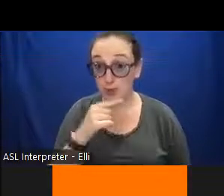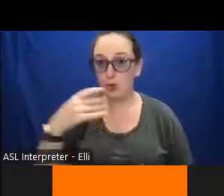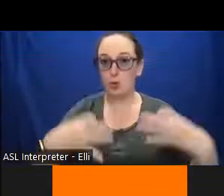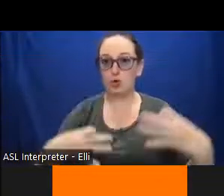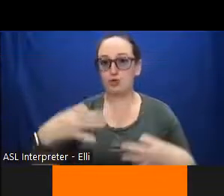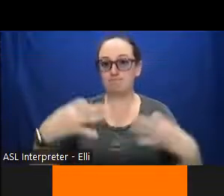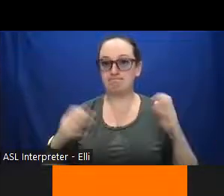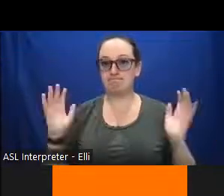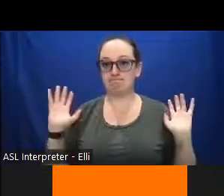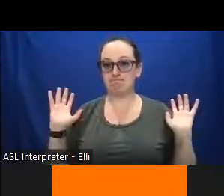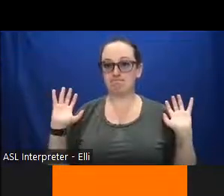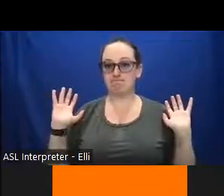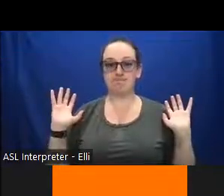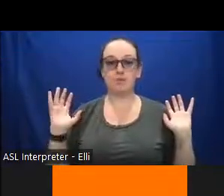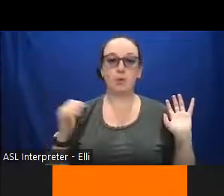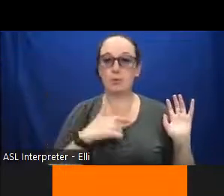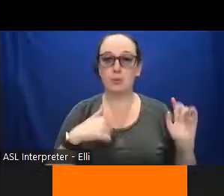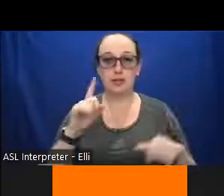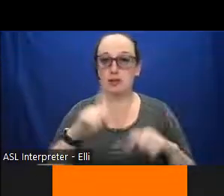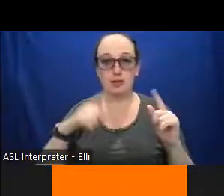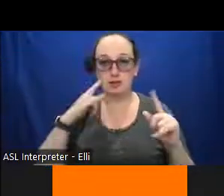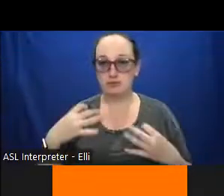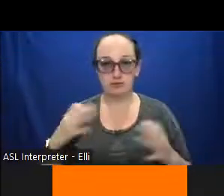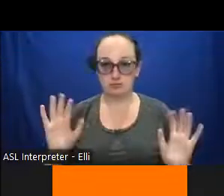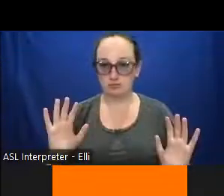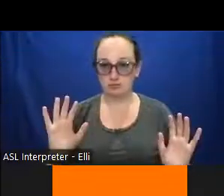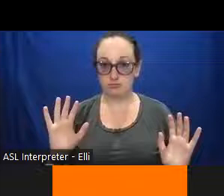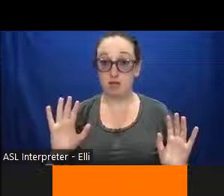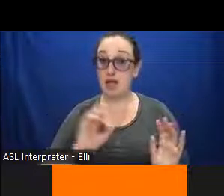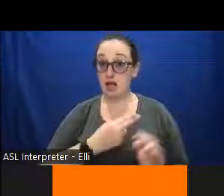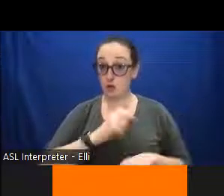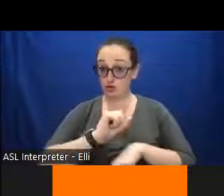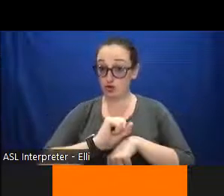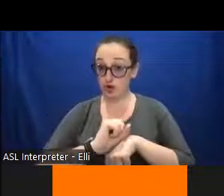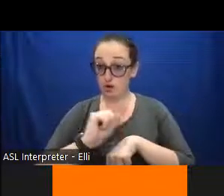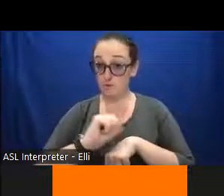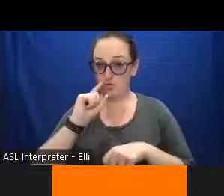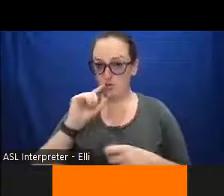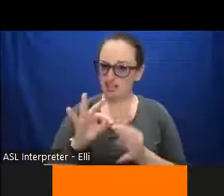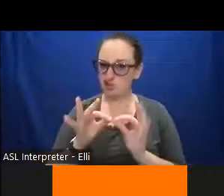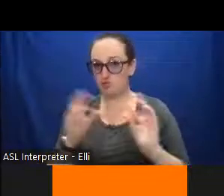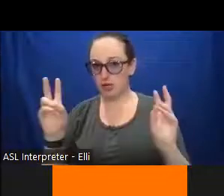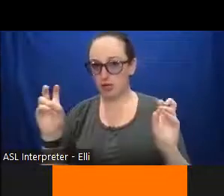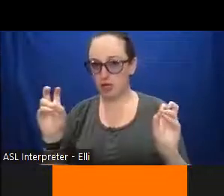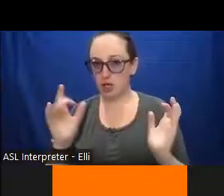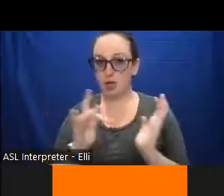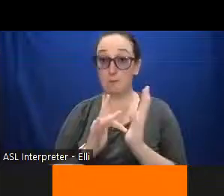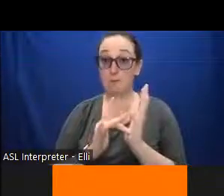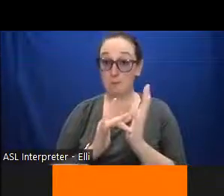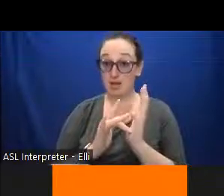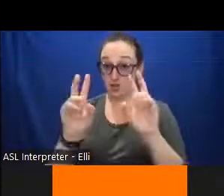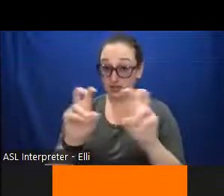courtroom. Our job, as far as interpreting any type of medical